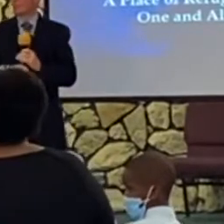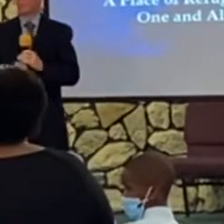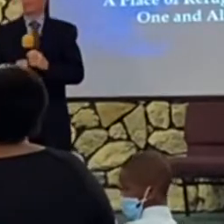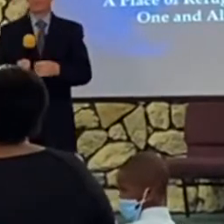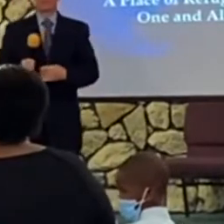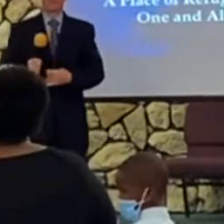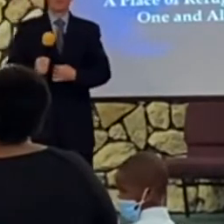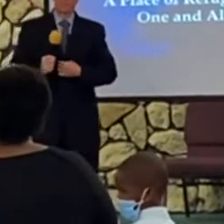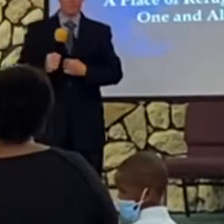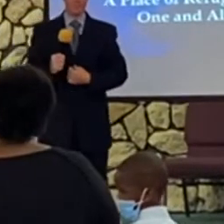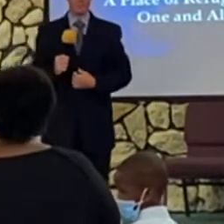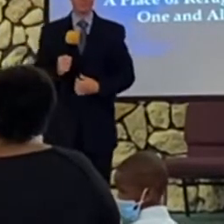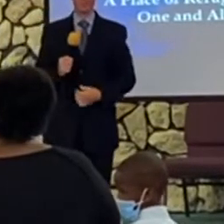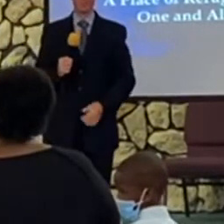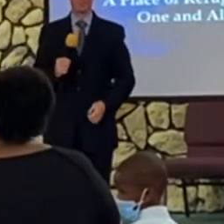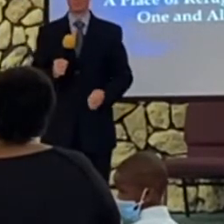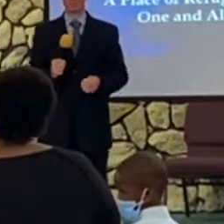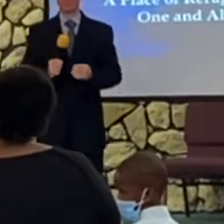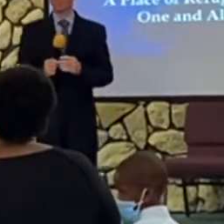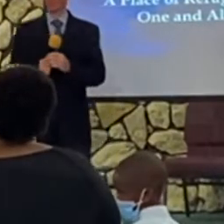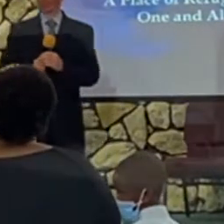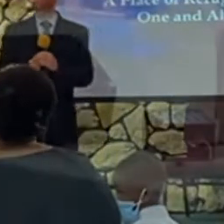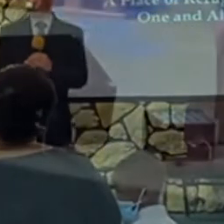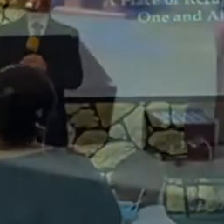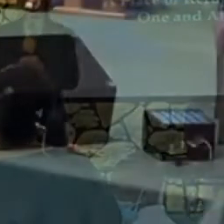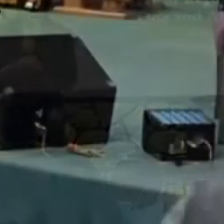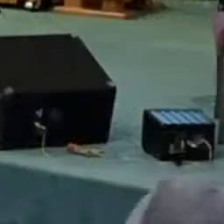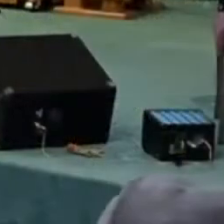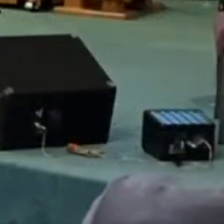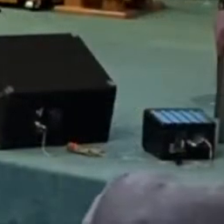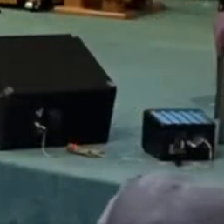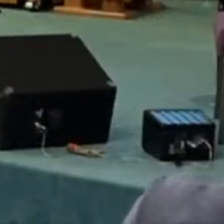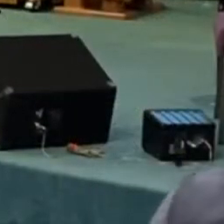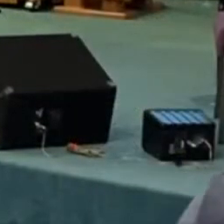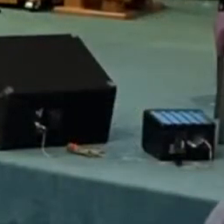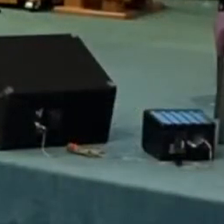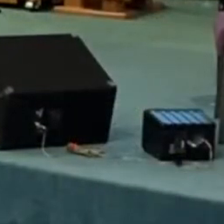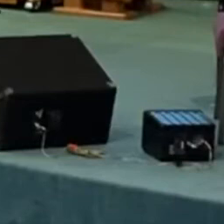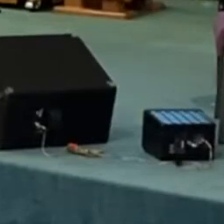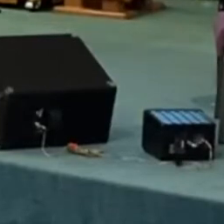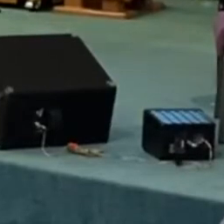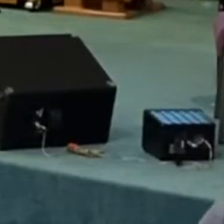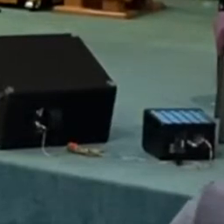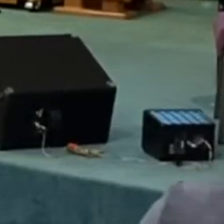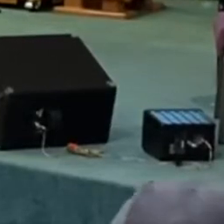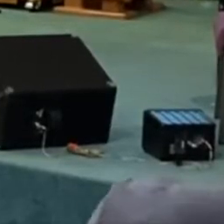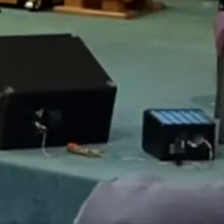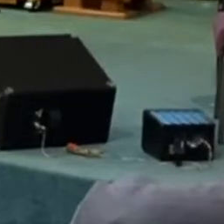Thank you.